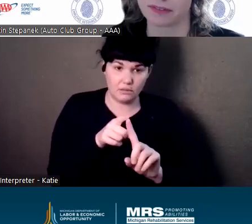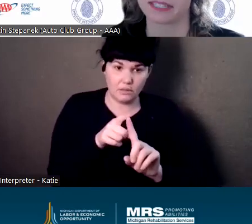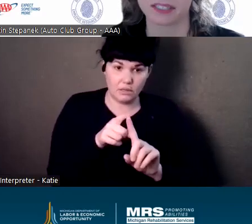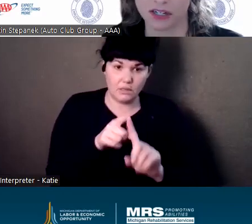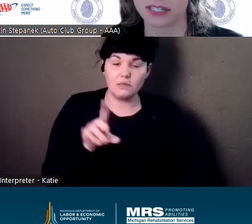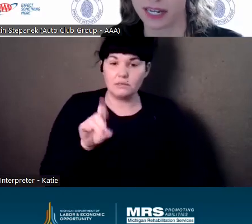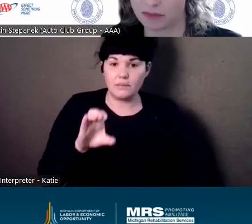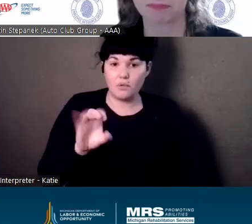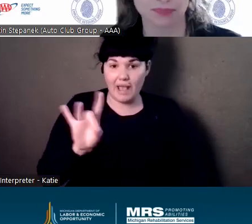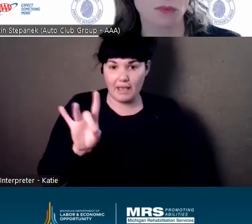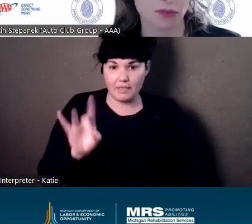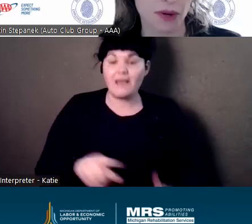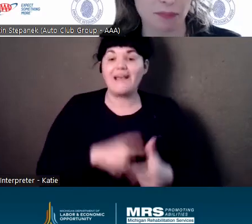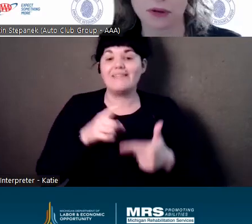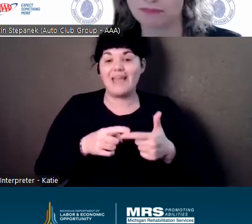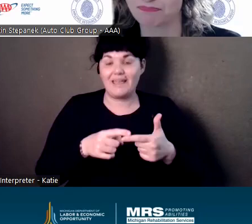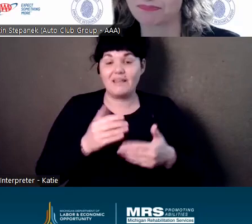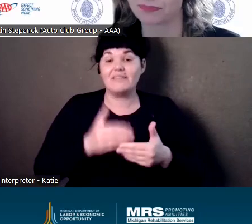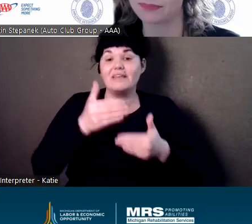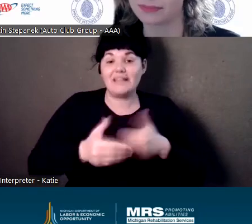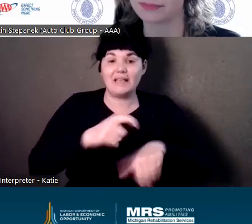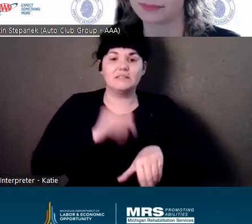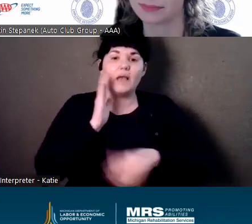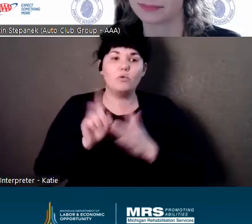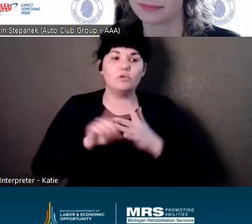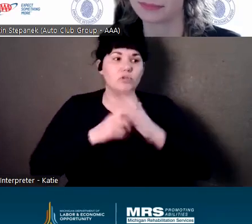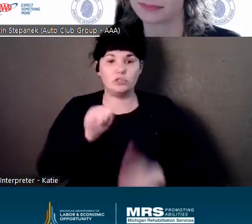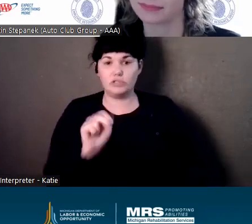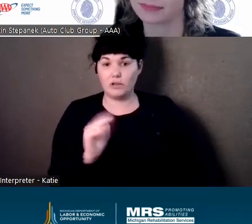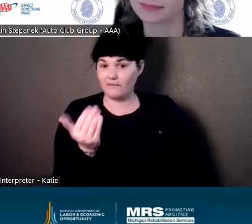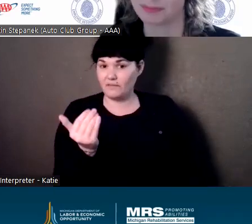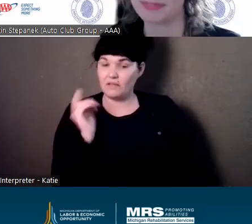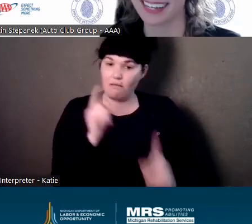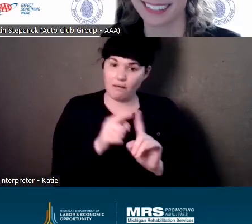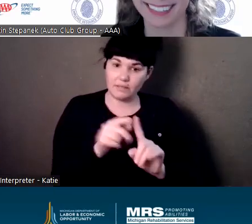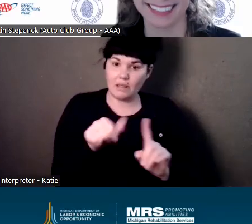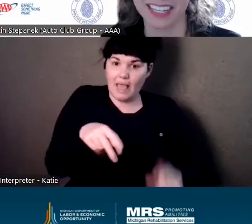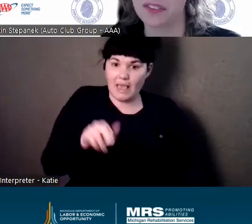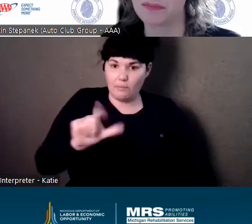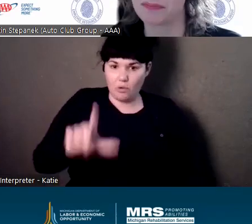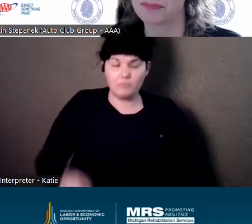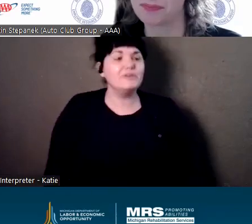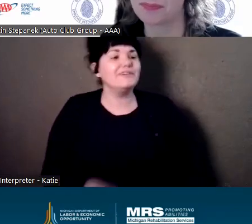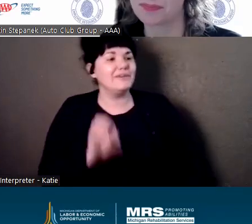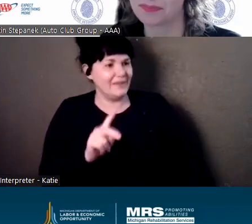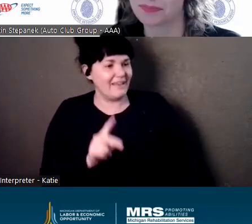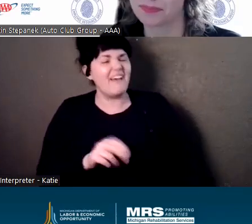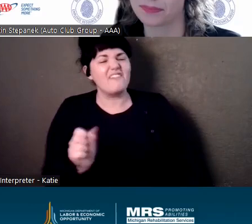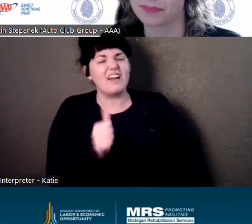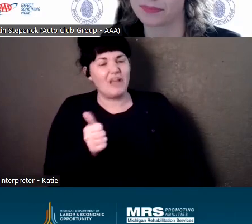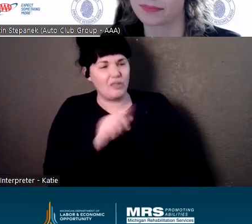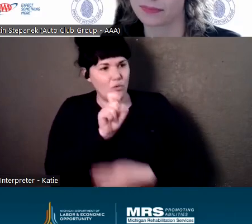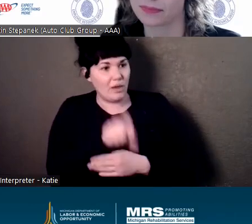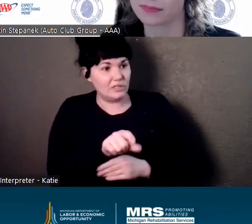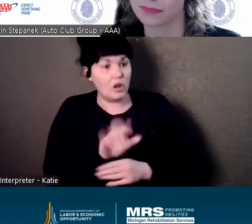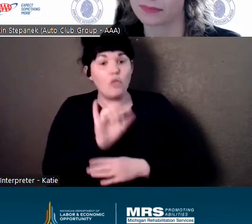January 15th start date and run through April. And another question. So then those internships are associated